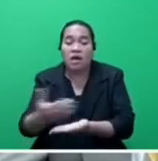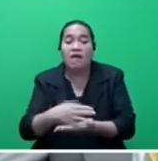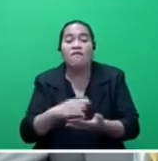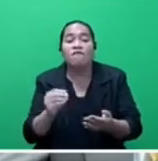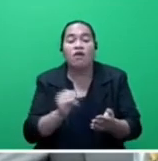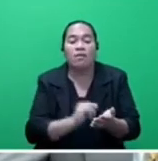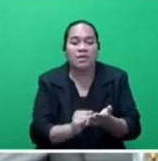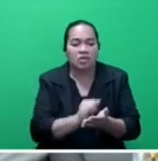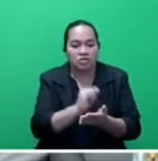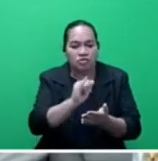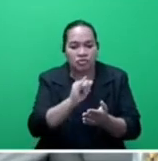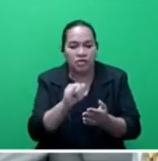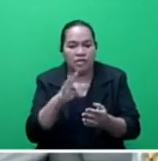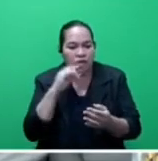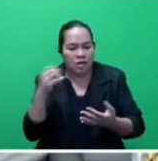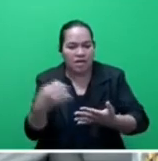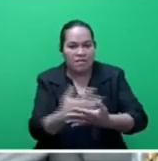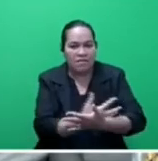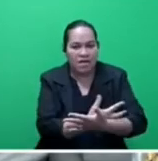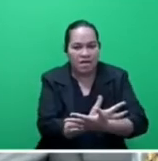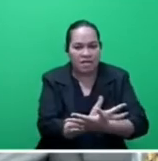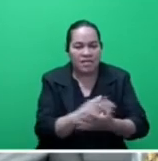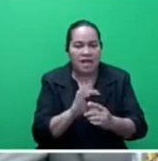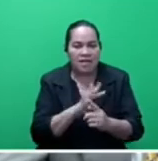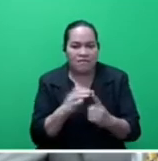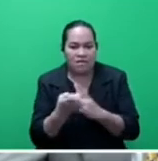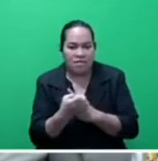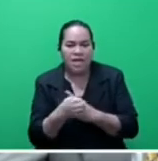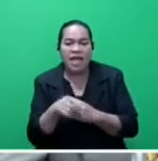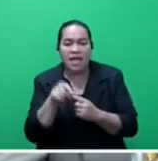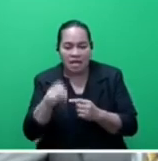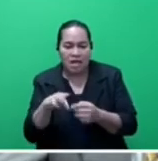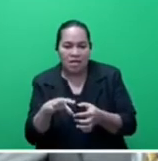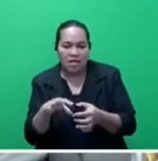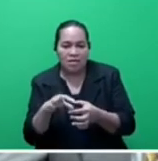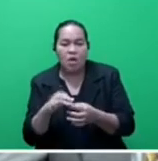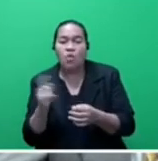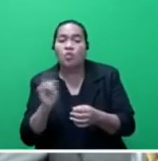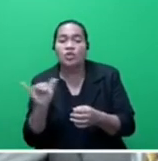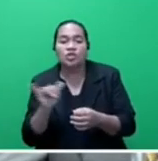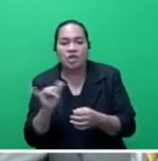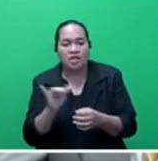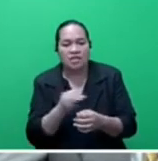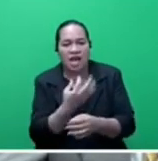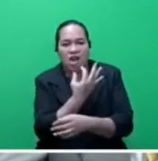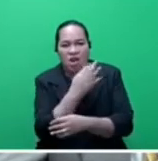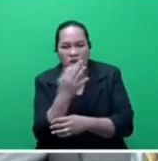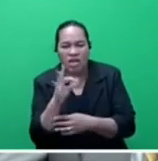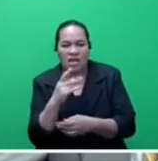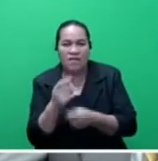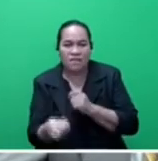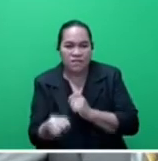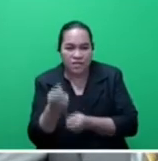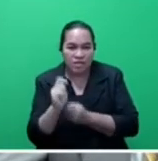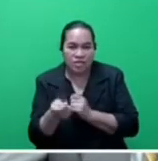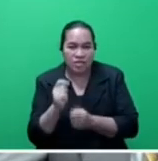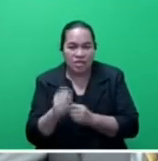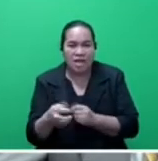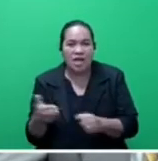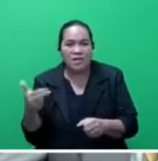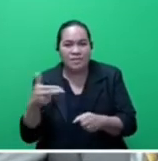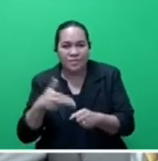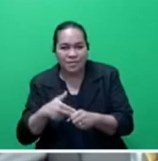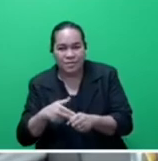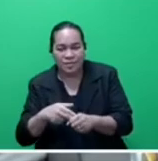affect the environment and the resources of the Itoke. These industries are logging, fishing, petroleum,